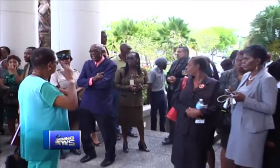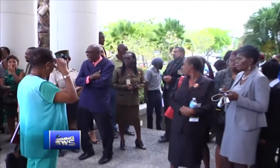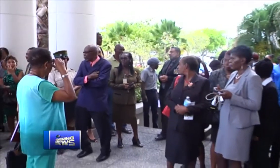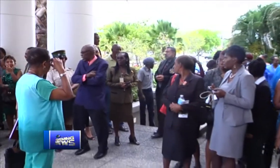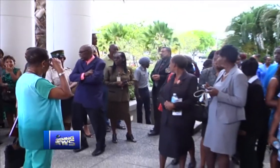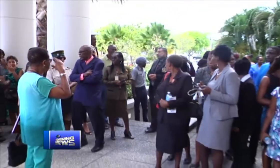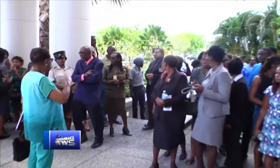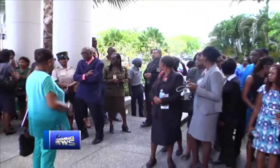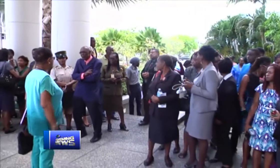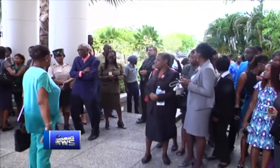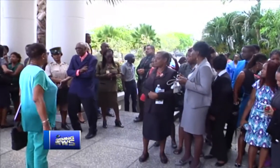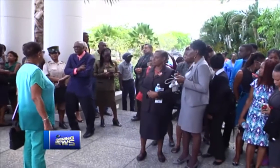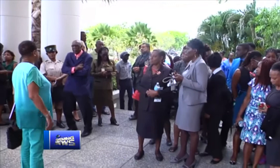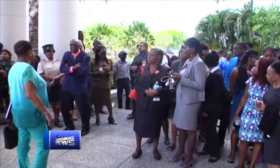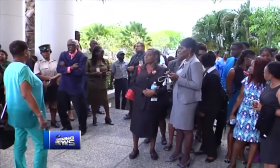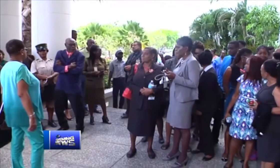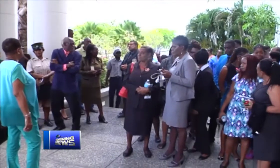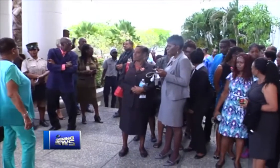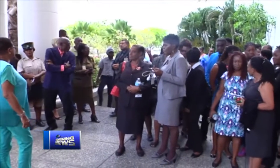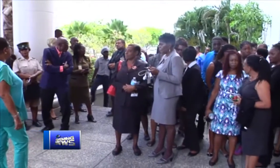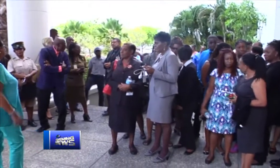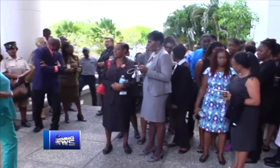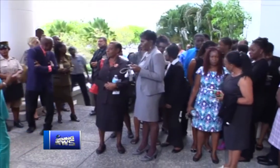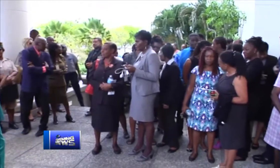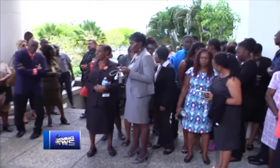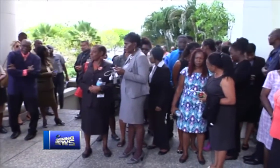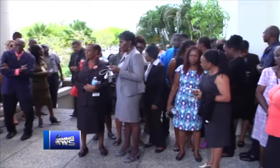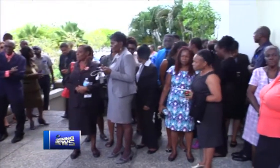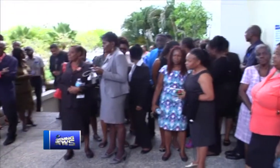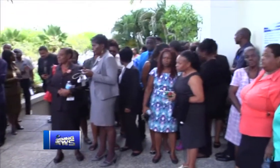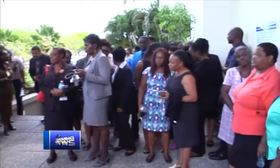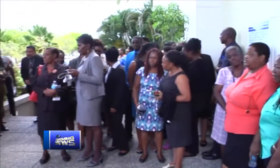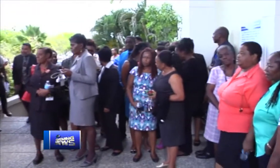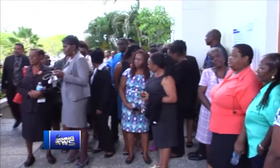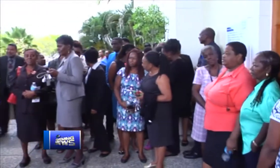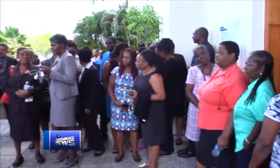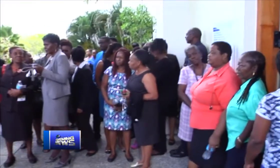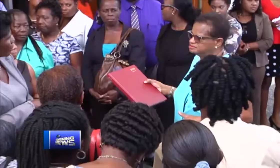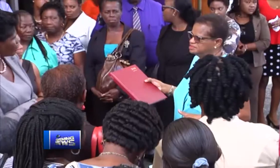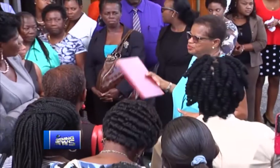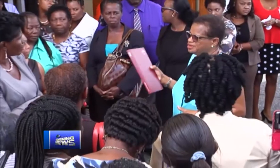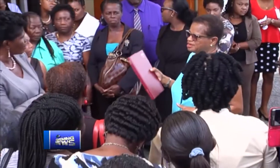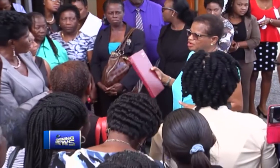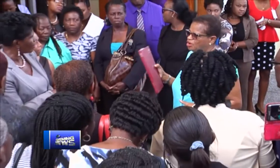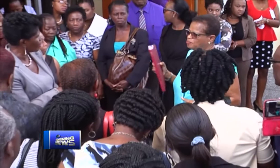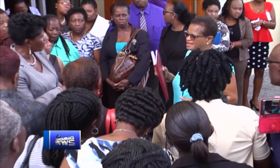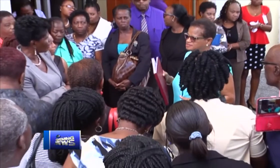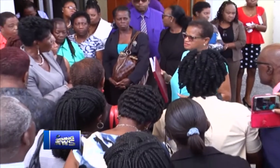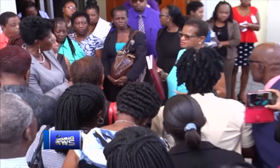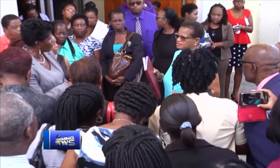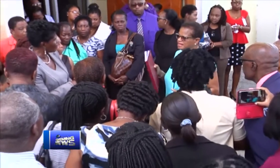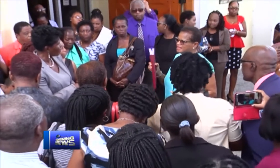the results are, we look at doing everything and to see exactly if in the first 3 months